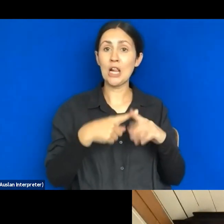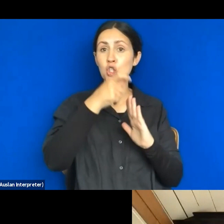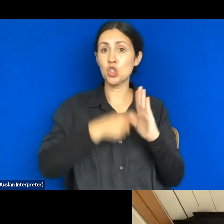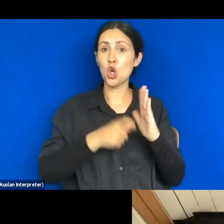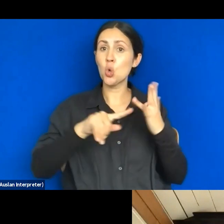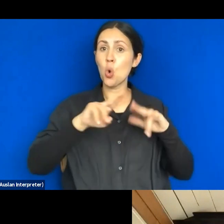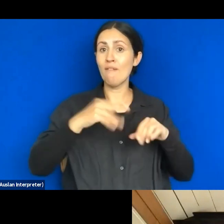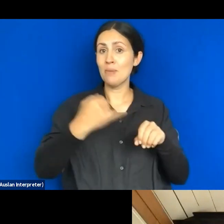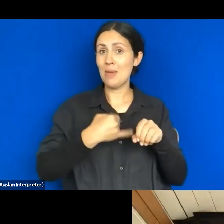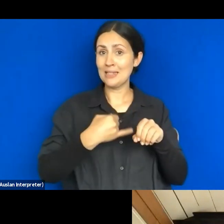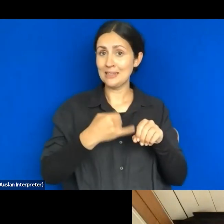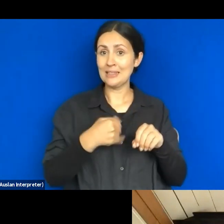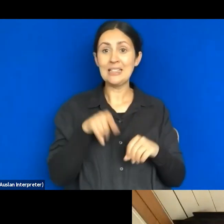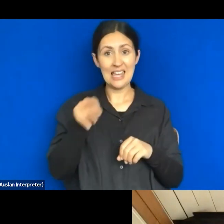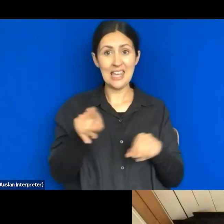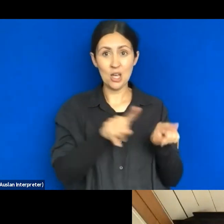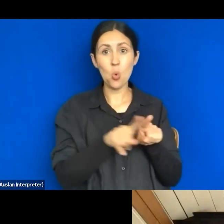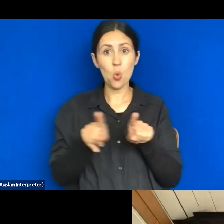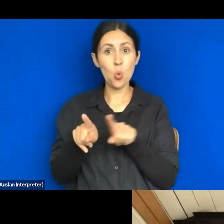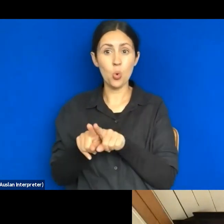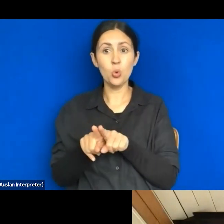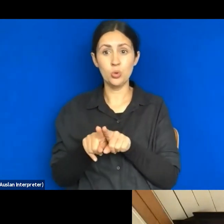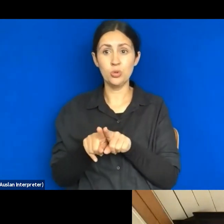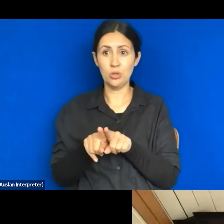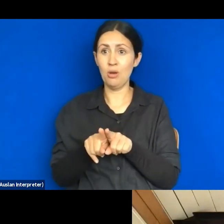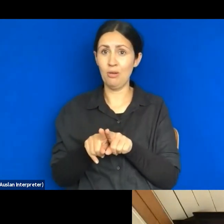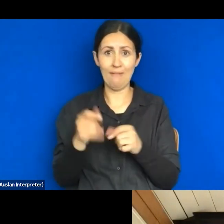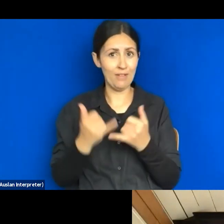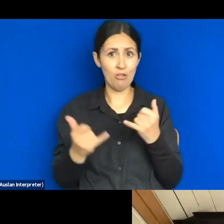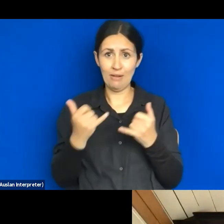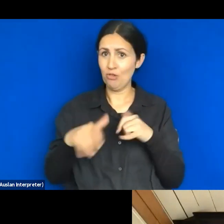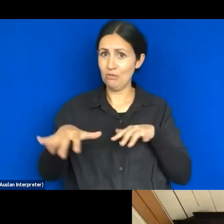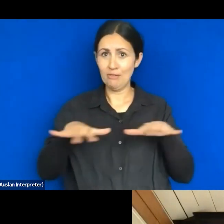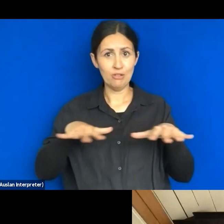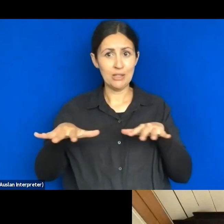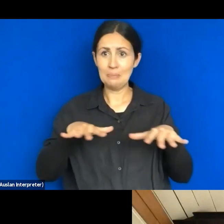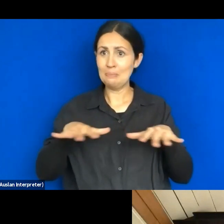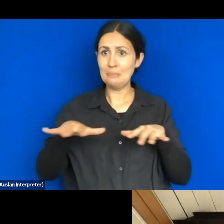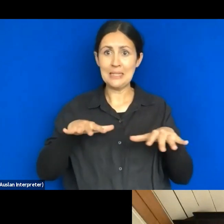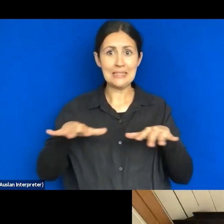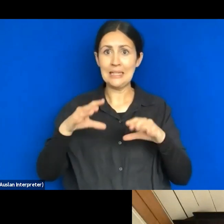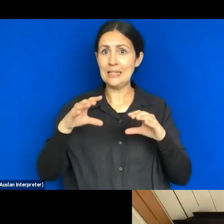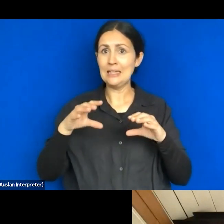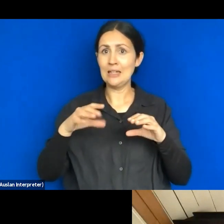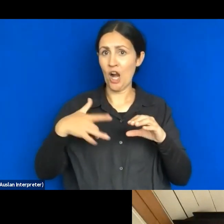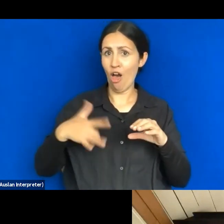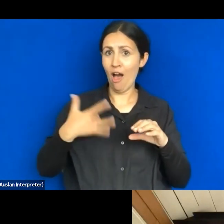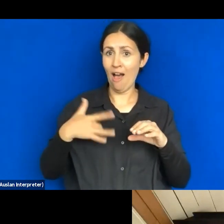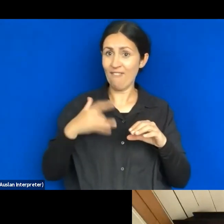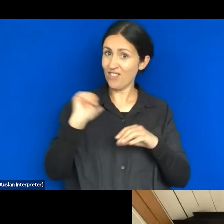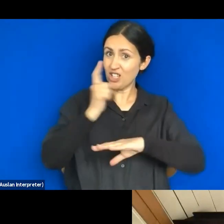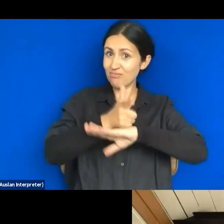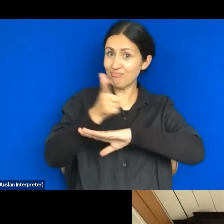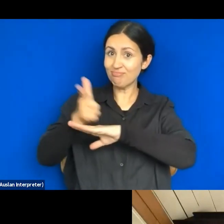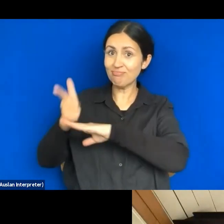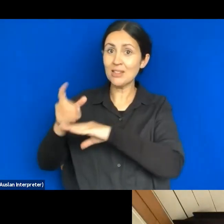also had a very lively and interesting BBC documentary on it, and has